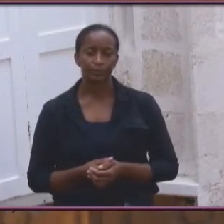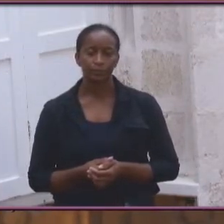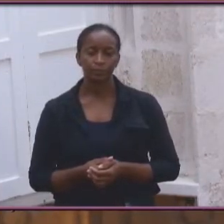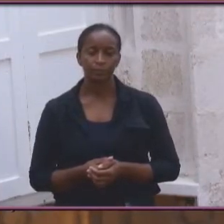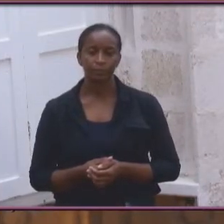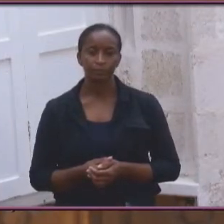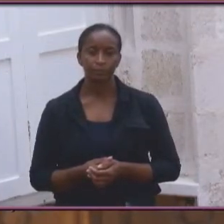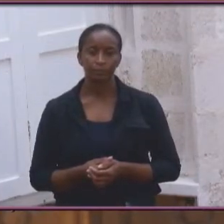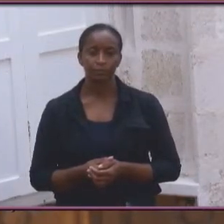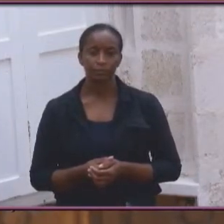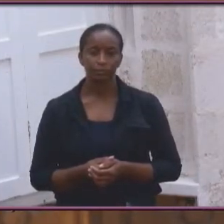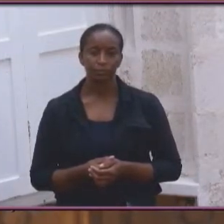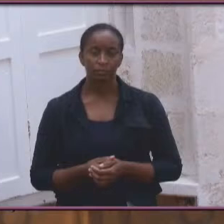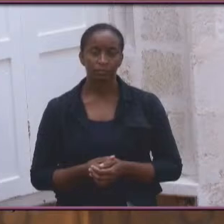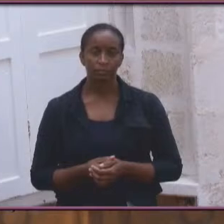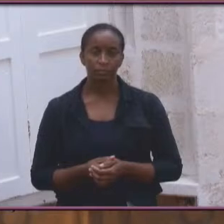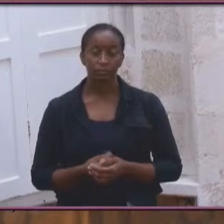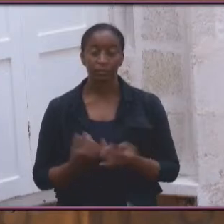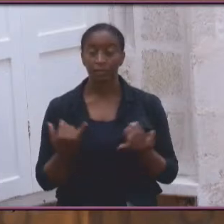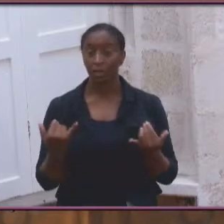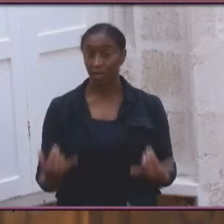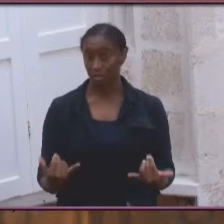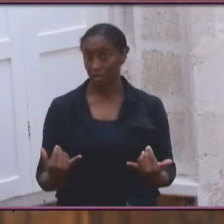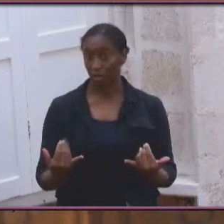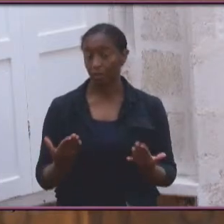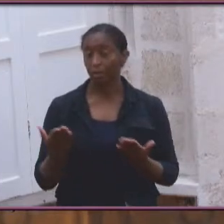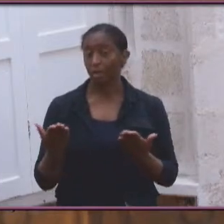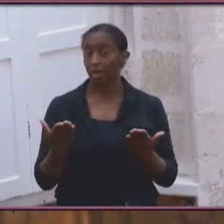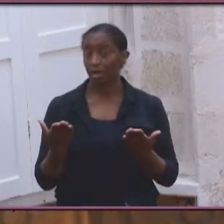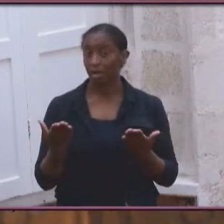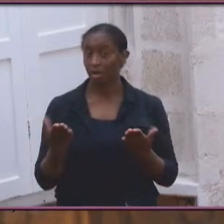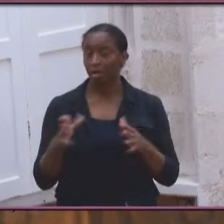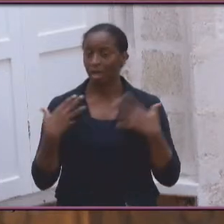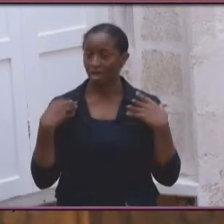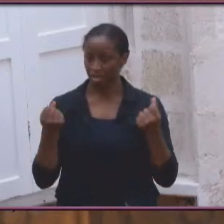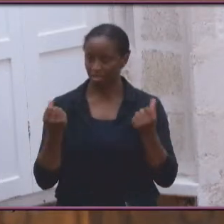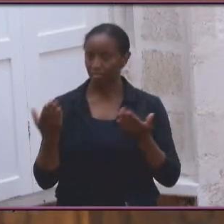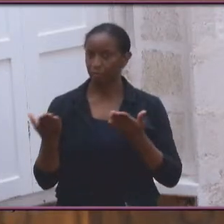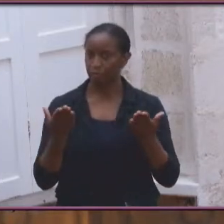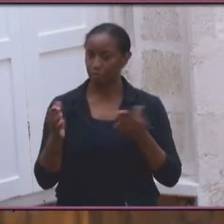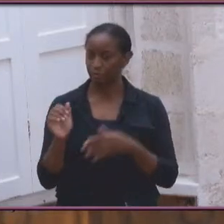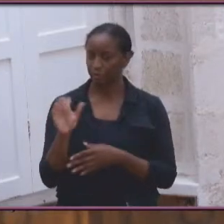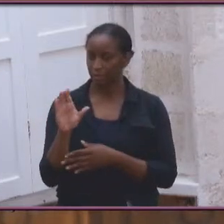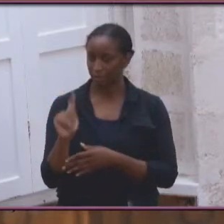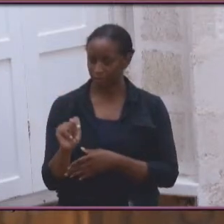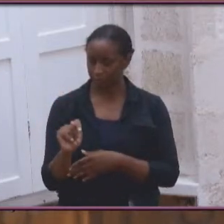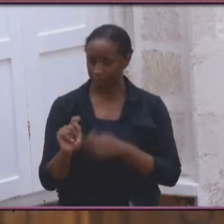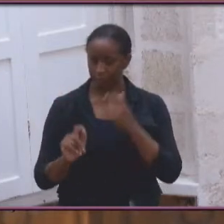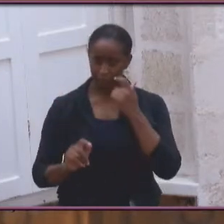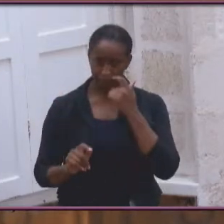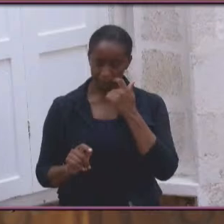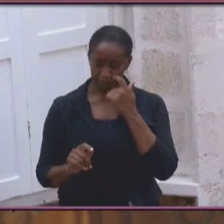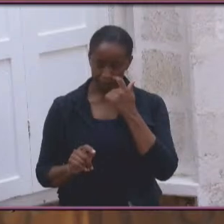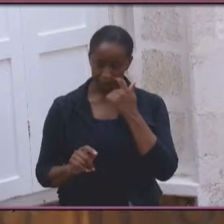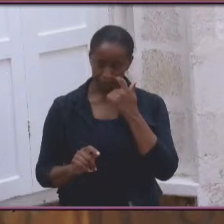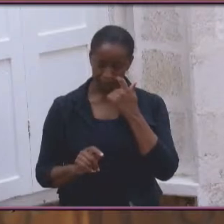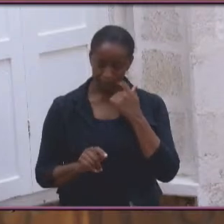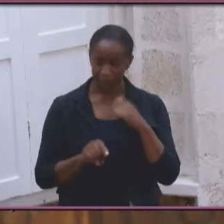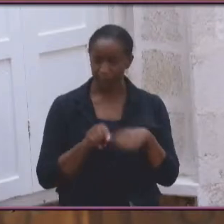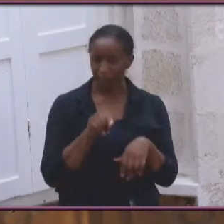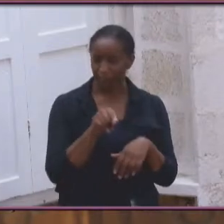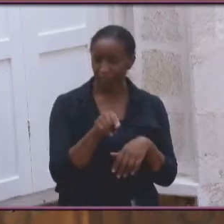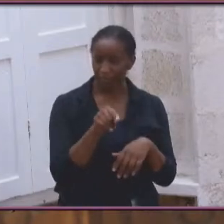Health Services Act as it now stands, the environmental health officers and environmental health assistants will visit the property, will see that